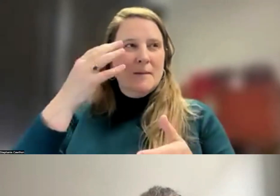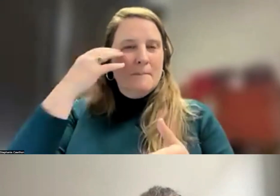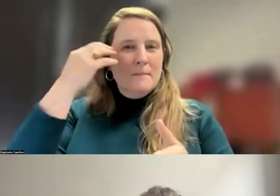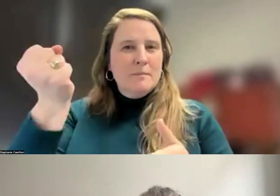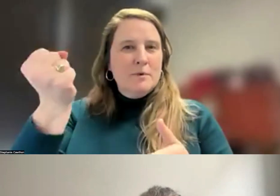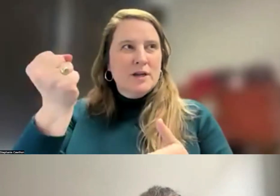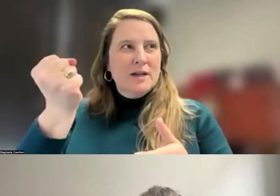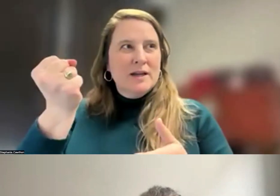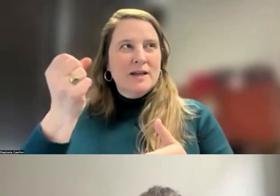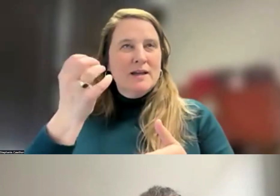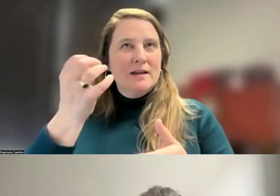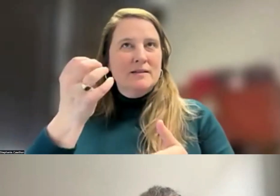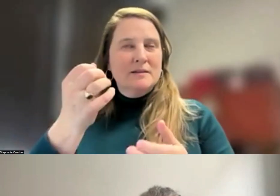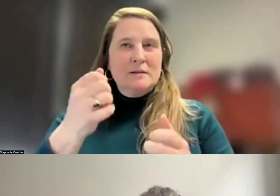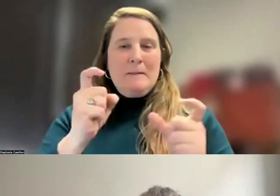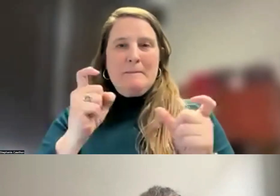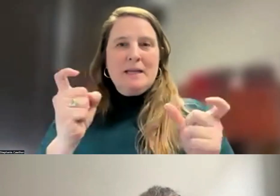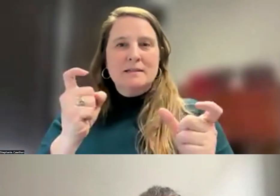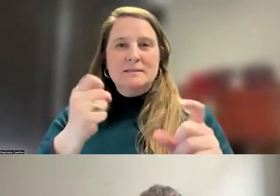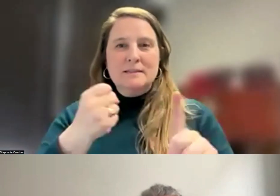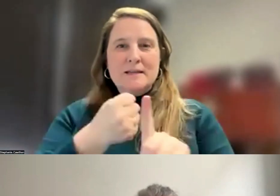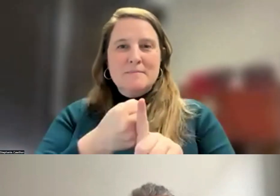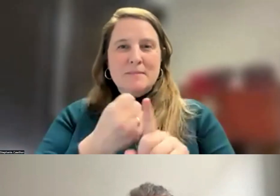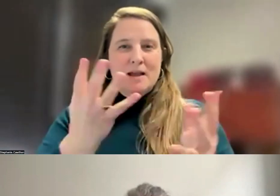I think also,